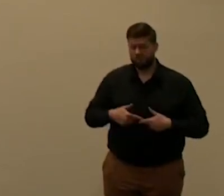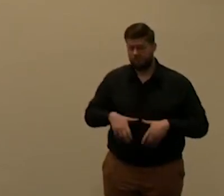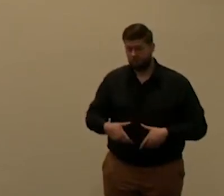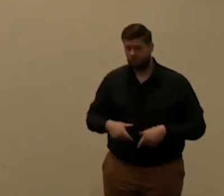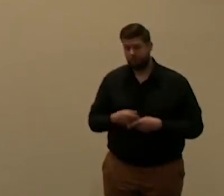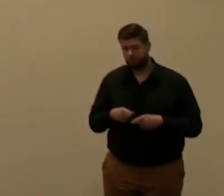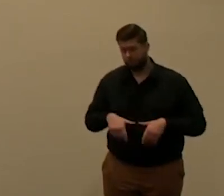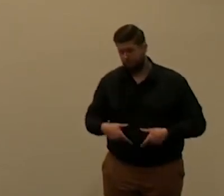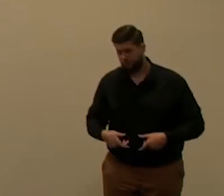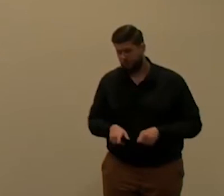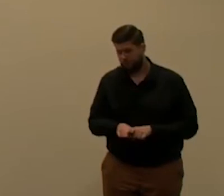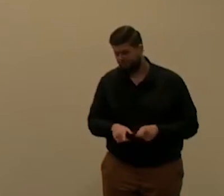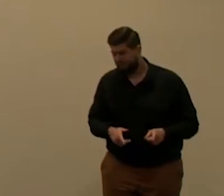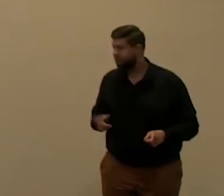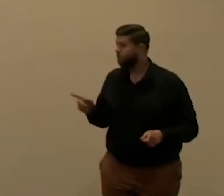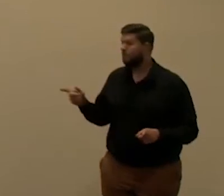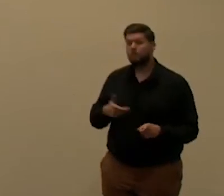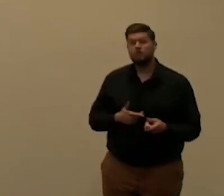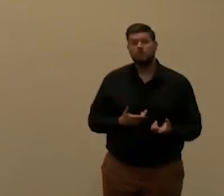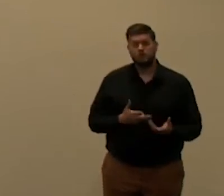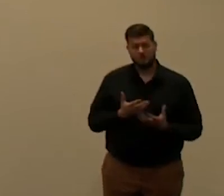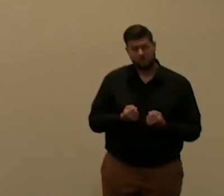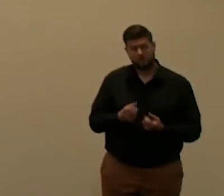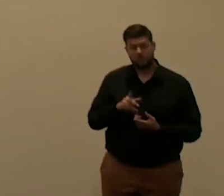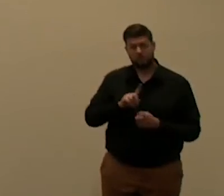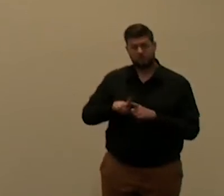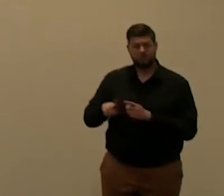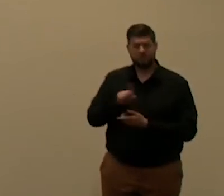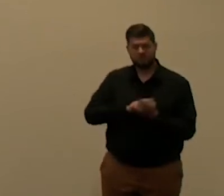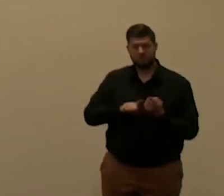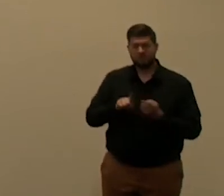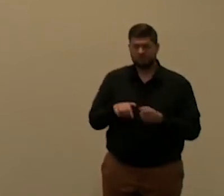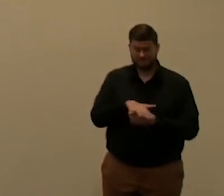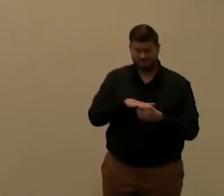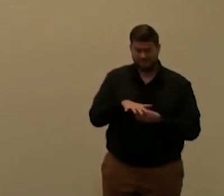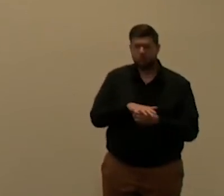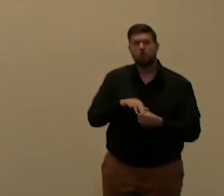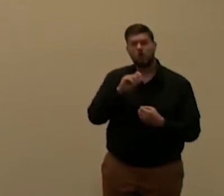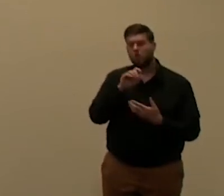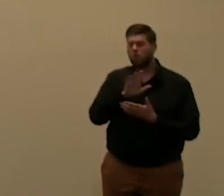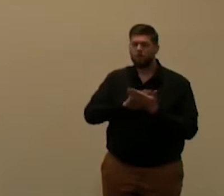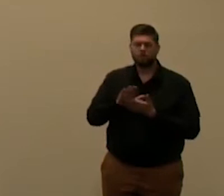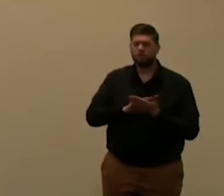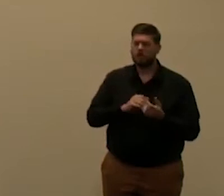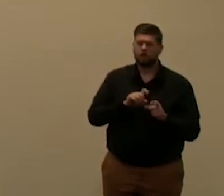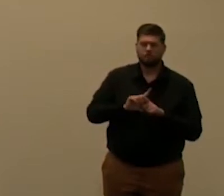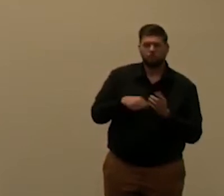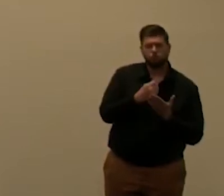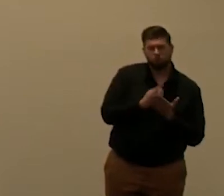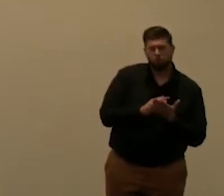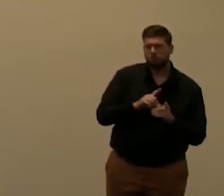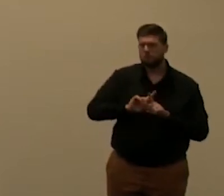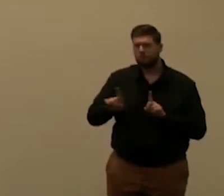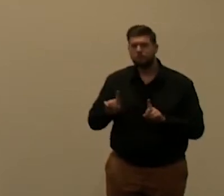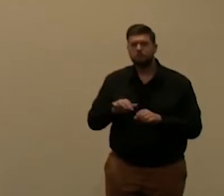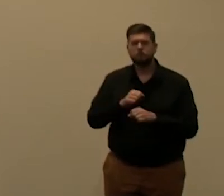well. If you got different meeting scenarios, it will require different ways of working, different setups. So analyze